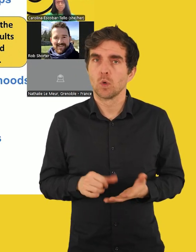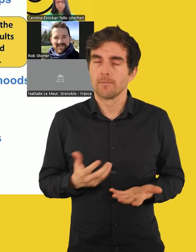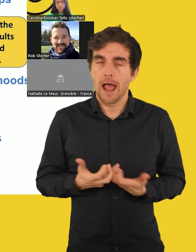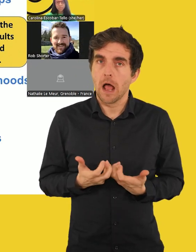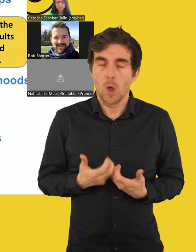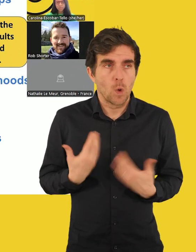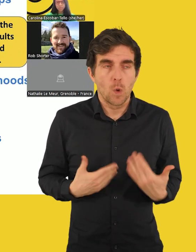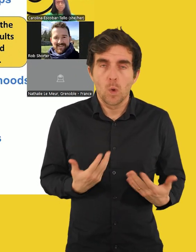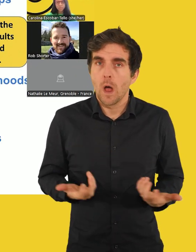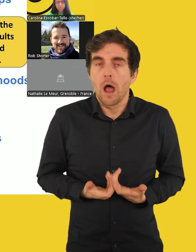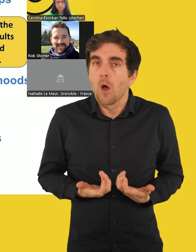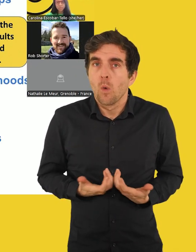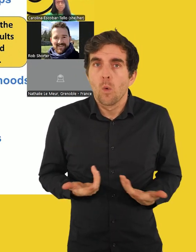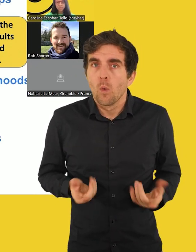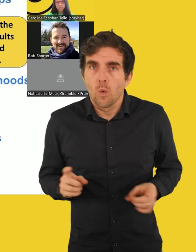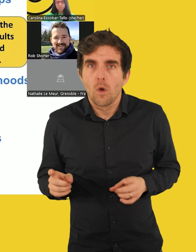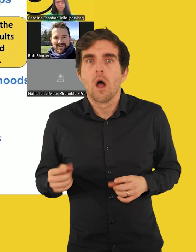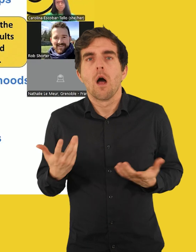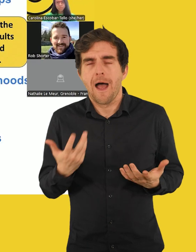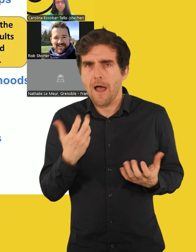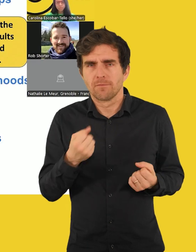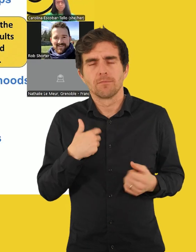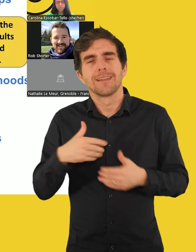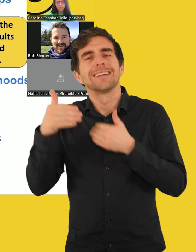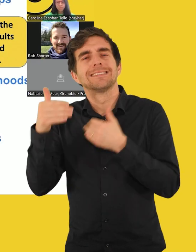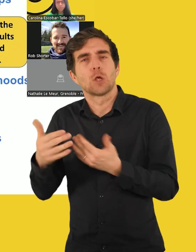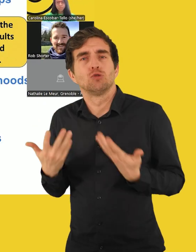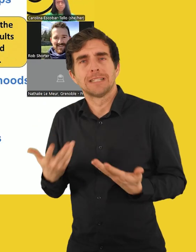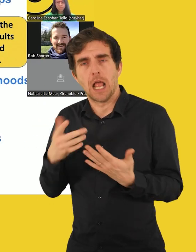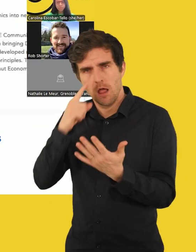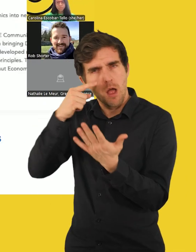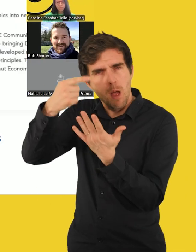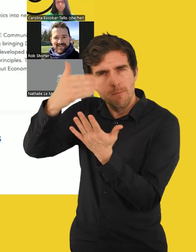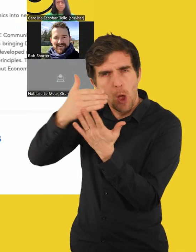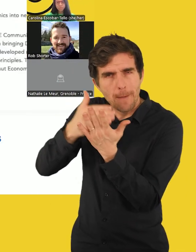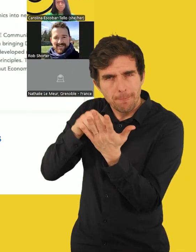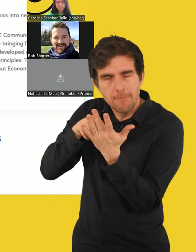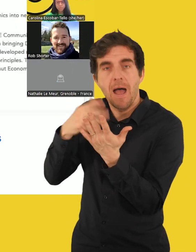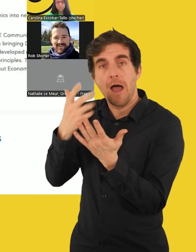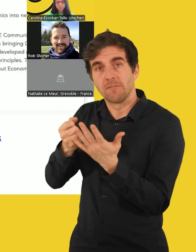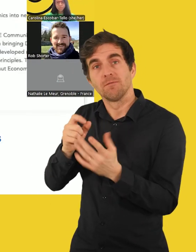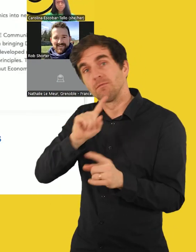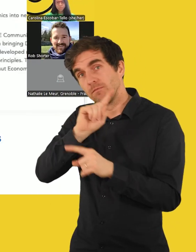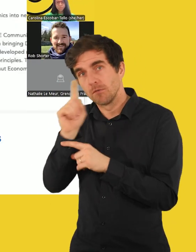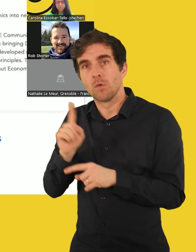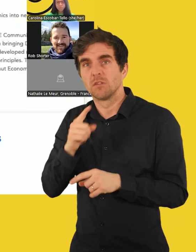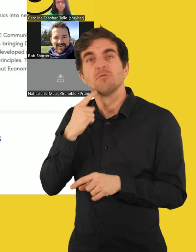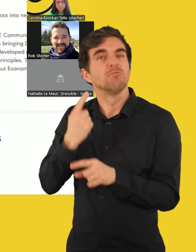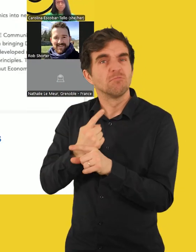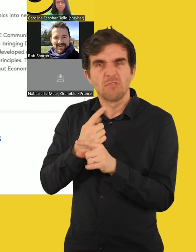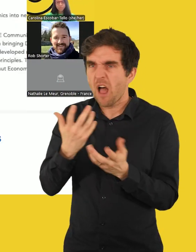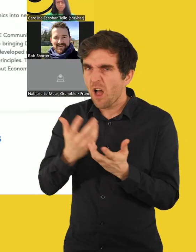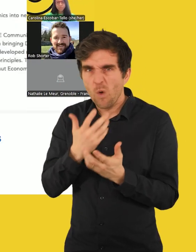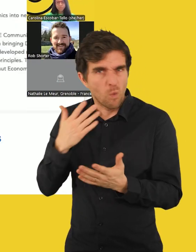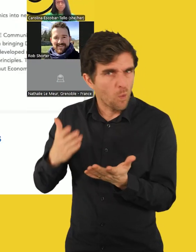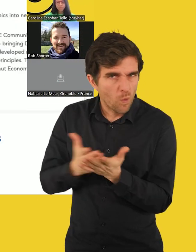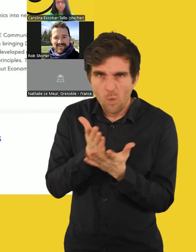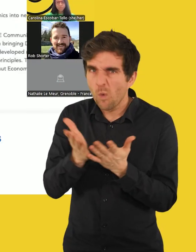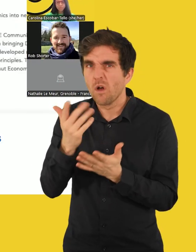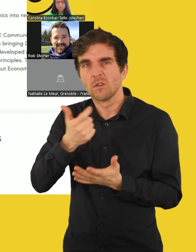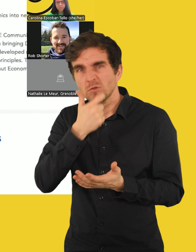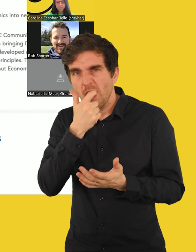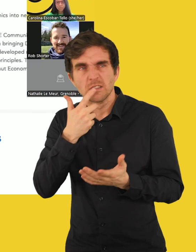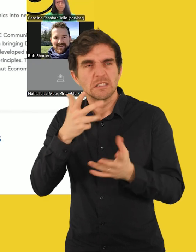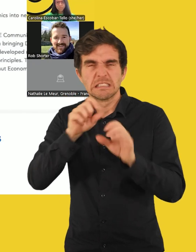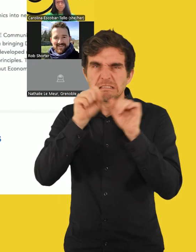challenges, the reality of getting stuck. Of course, there is a session in today's program, navigating through the